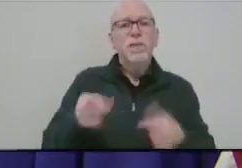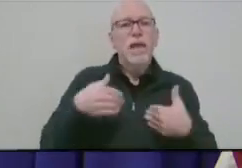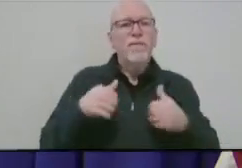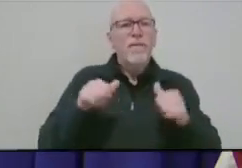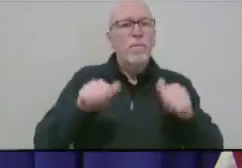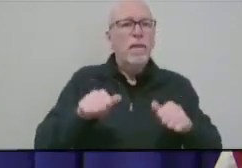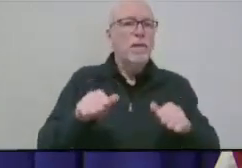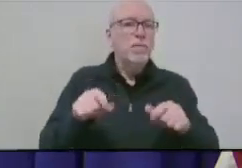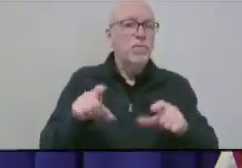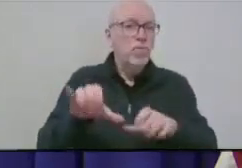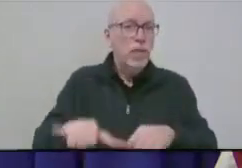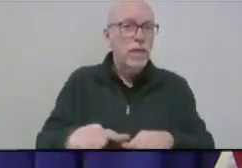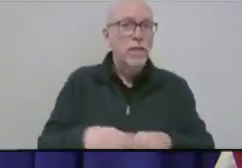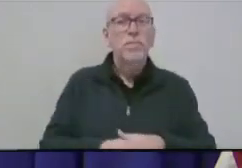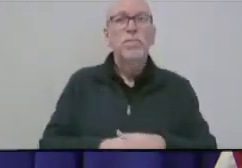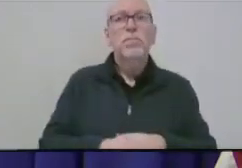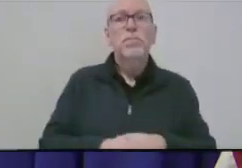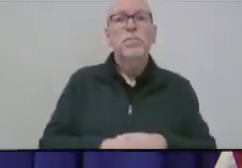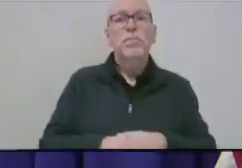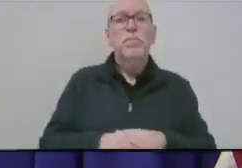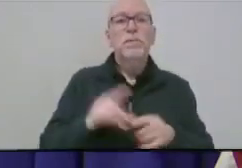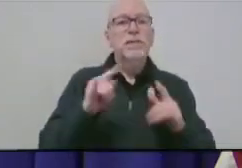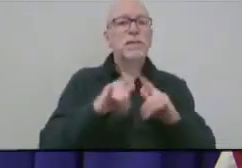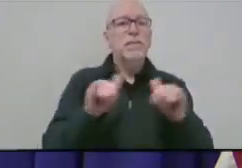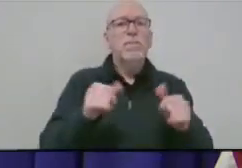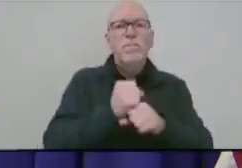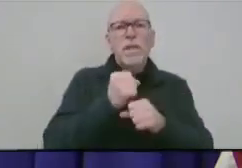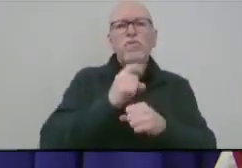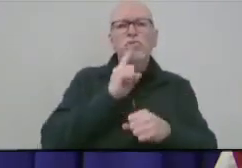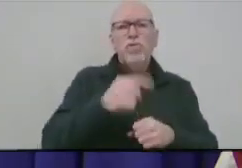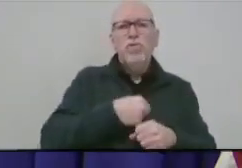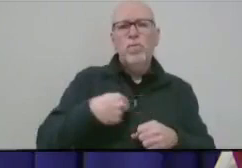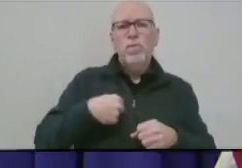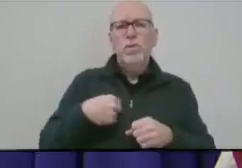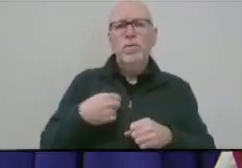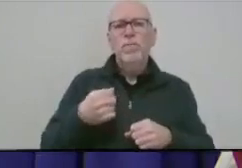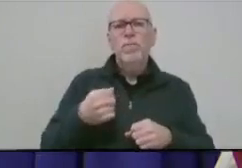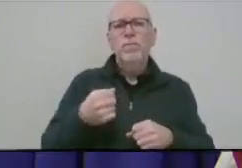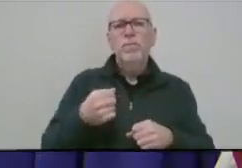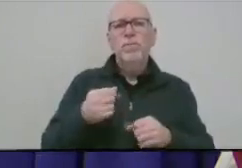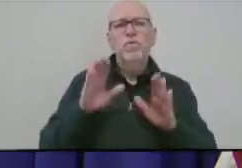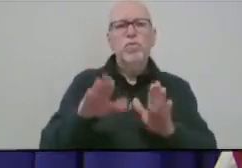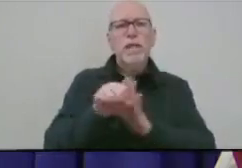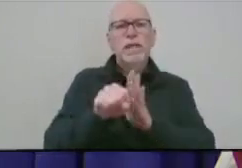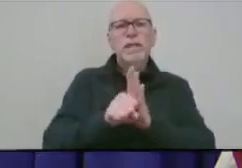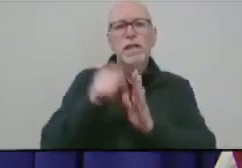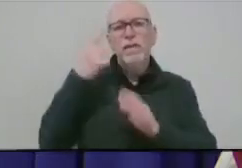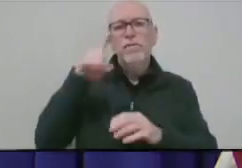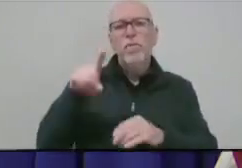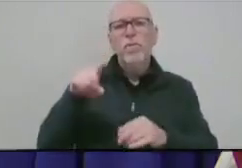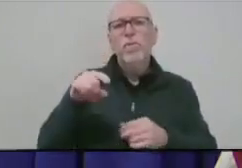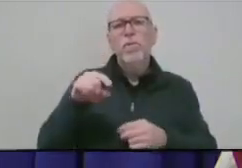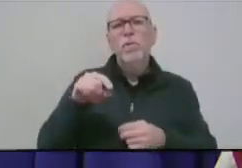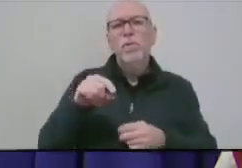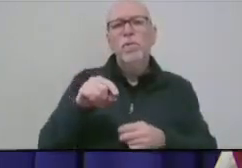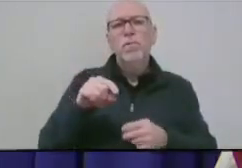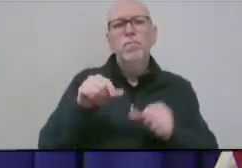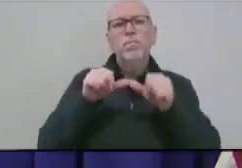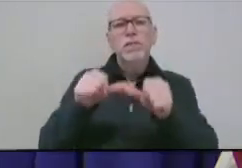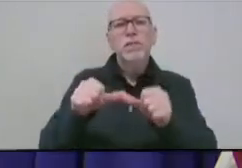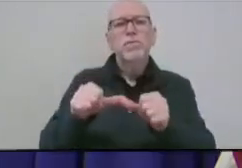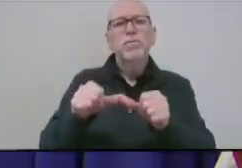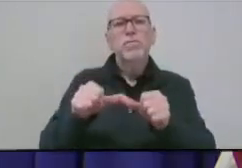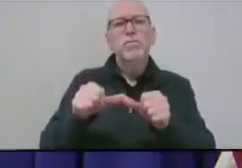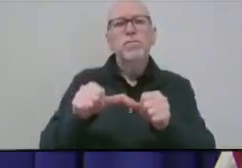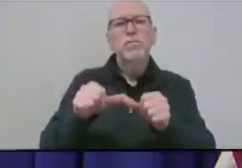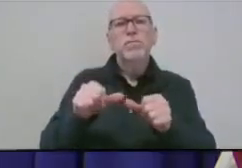that, while at the same time making sure that we're a great state for continuing to not